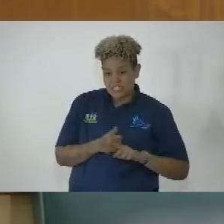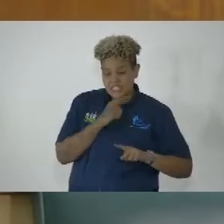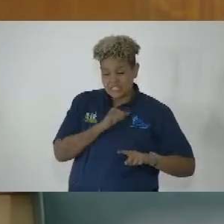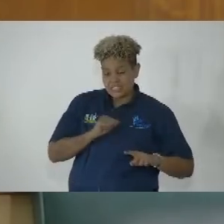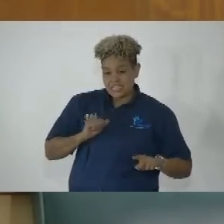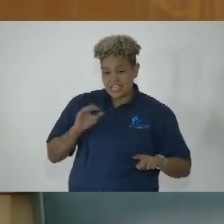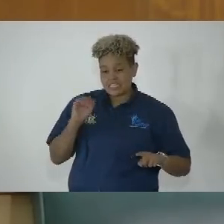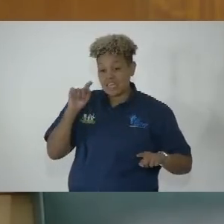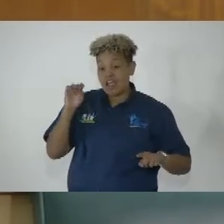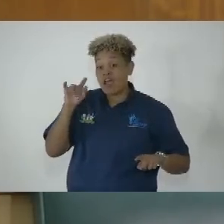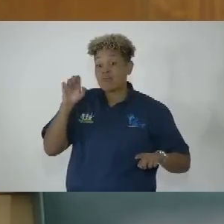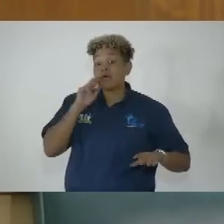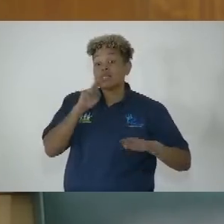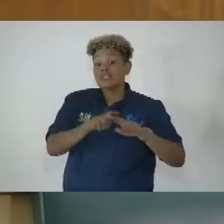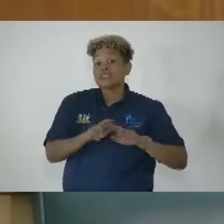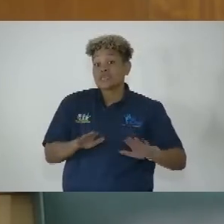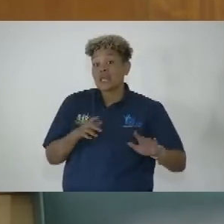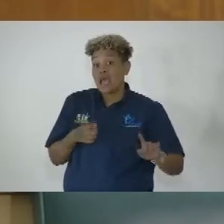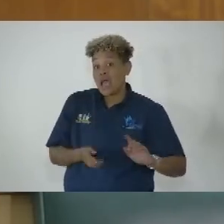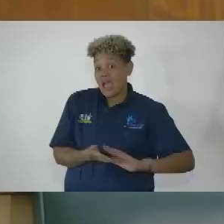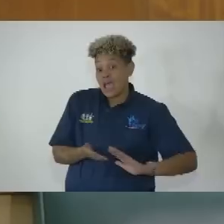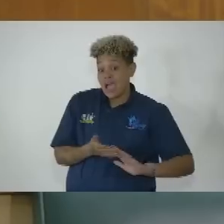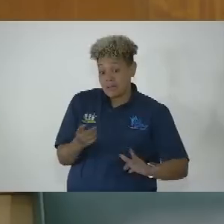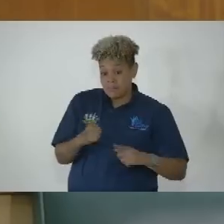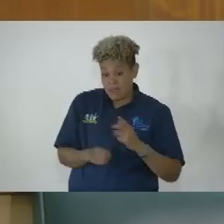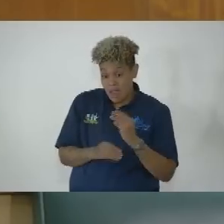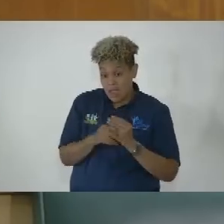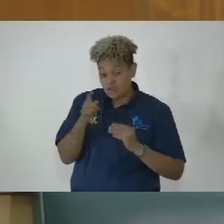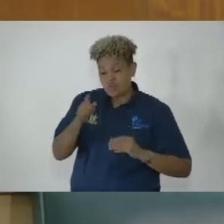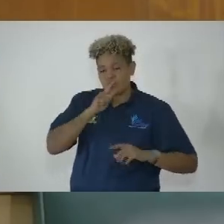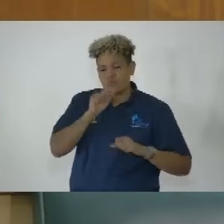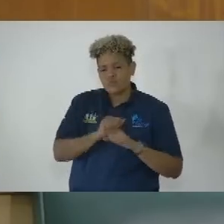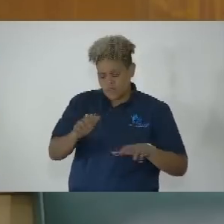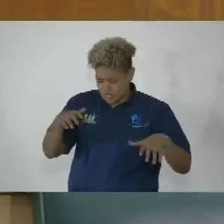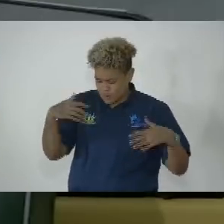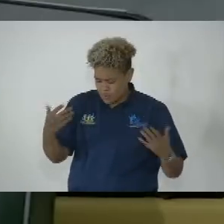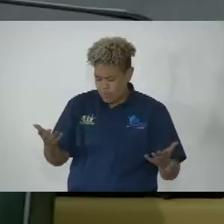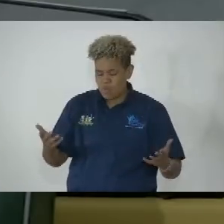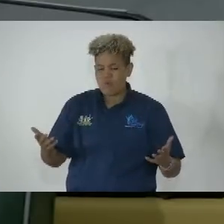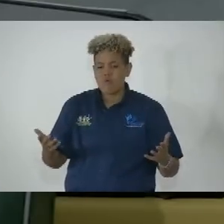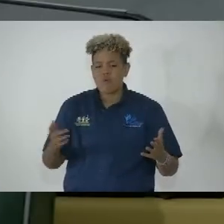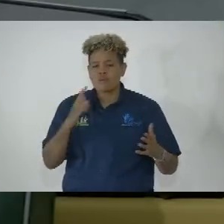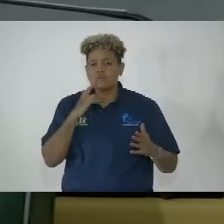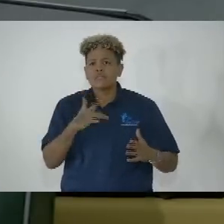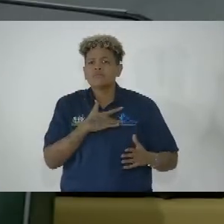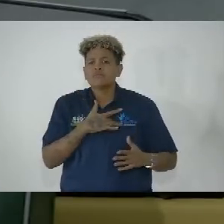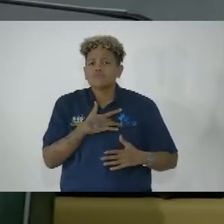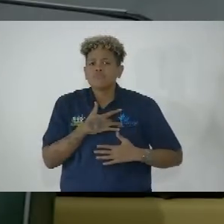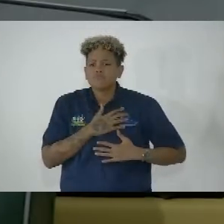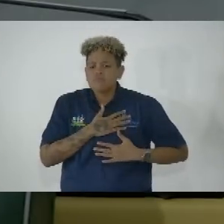Scott Motley is sitting, and you're very moved